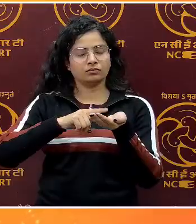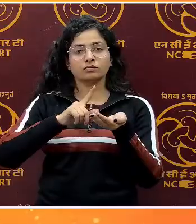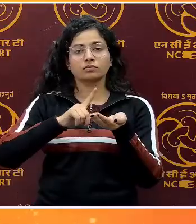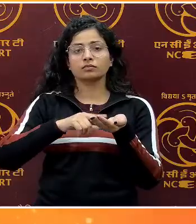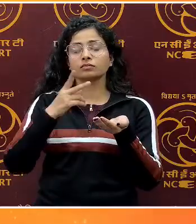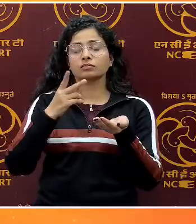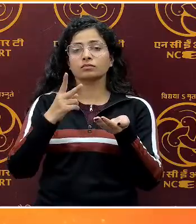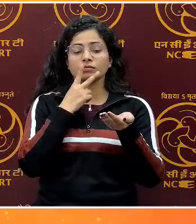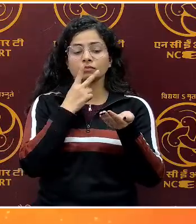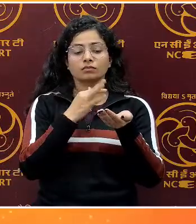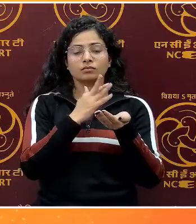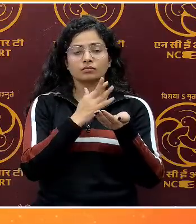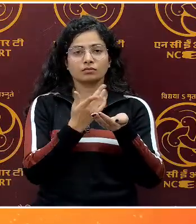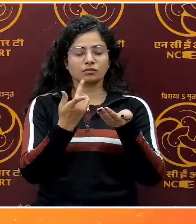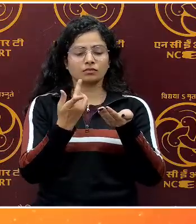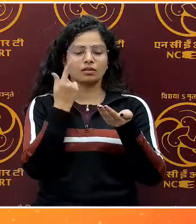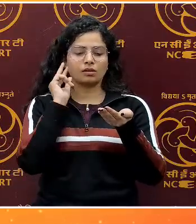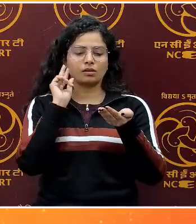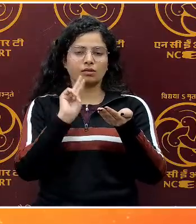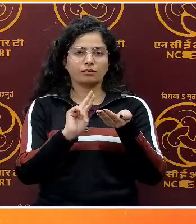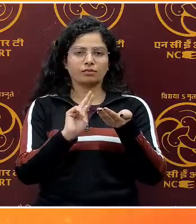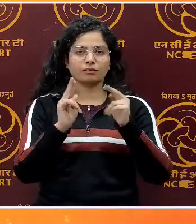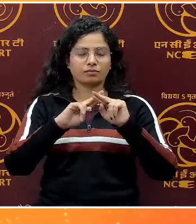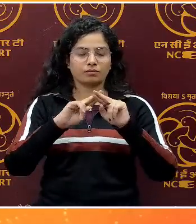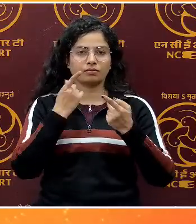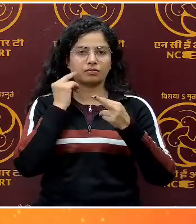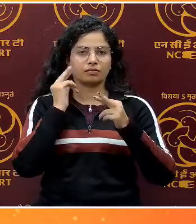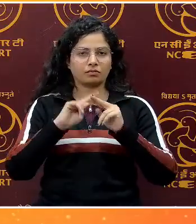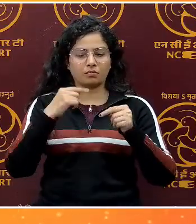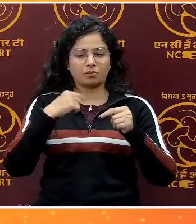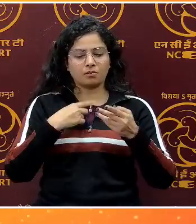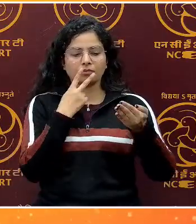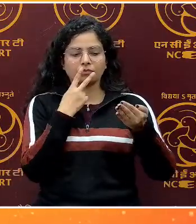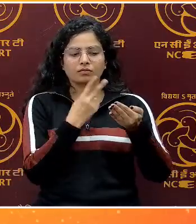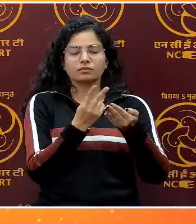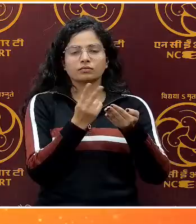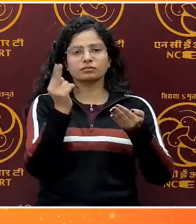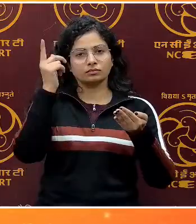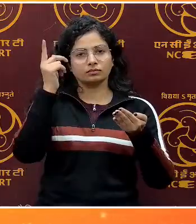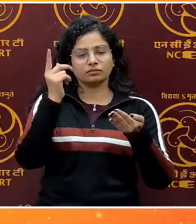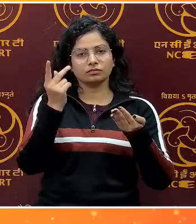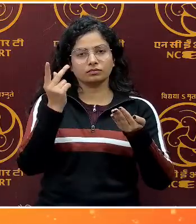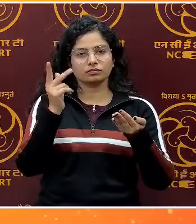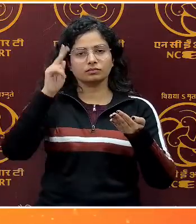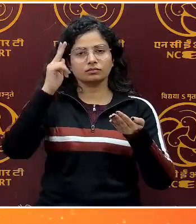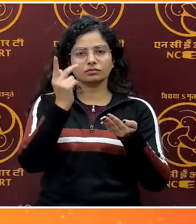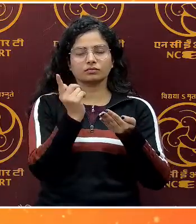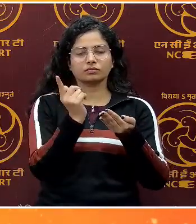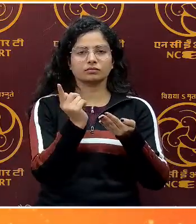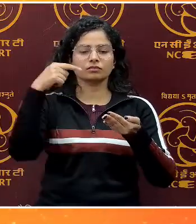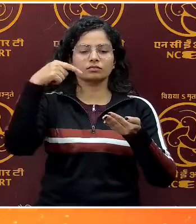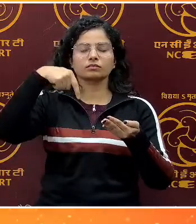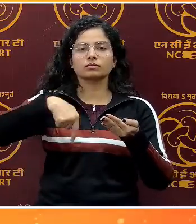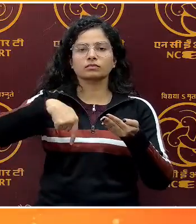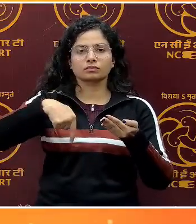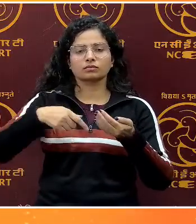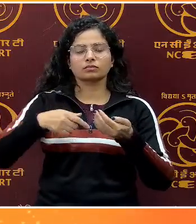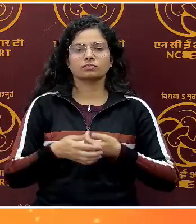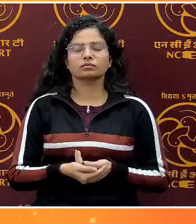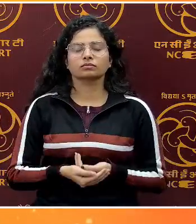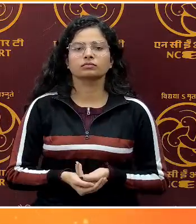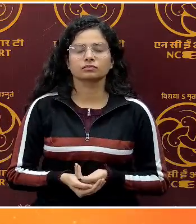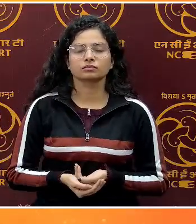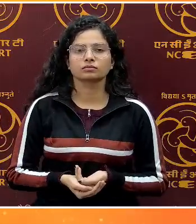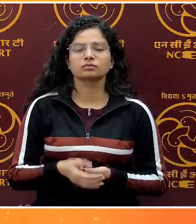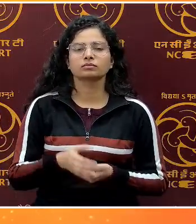you will see yourself upside down like this. Your head will be downwards and the body upwards. So that is inverted image.